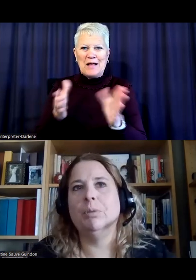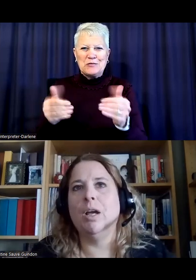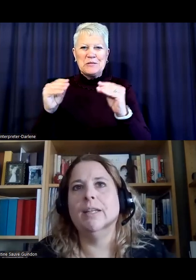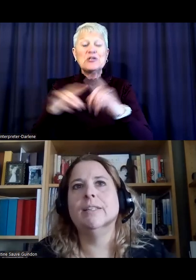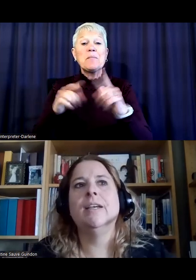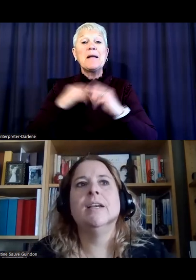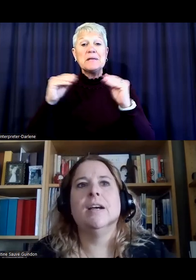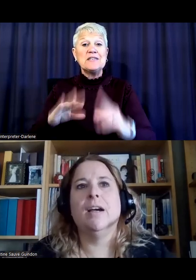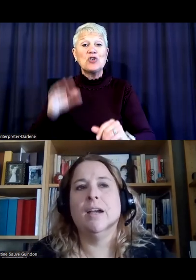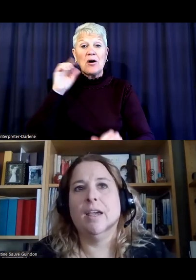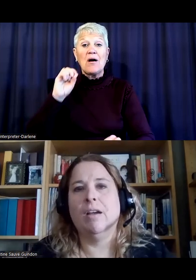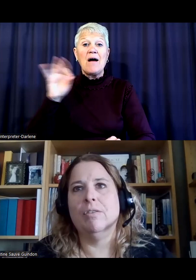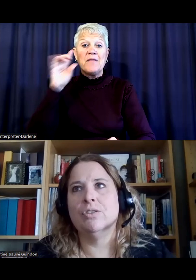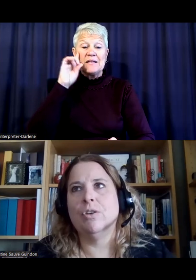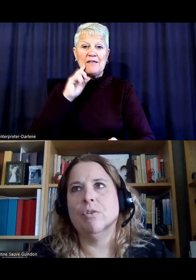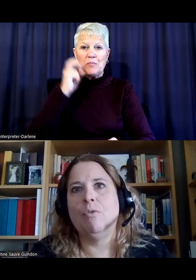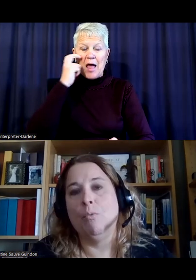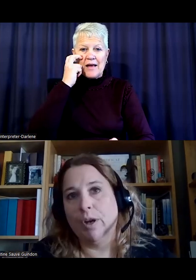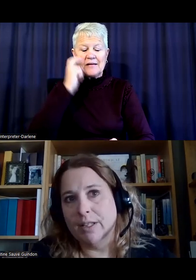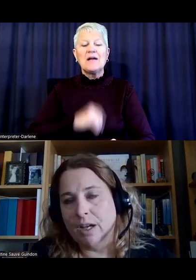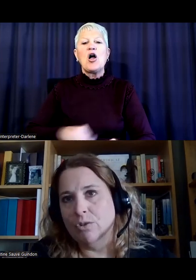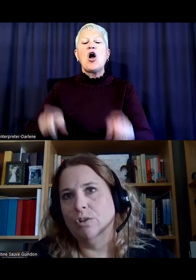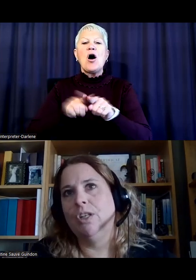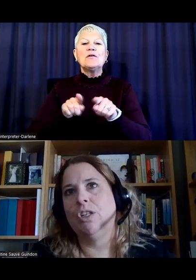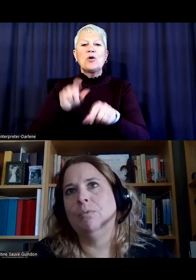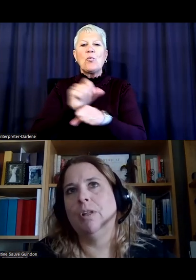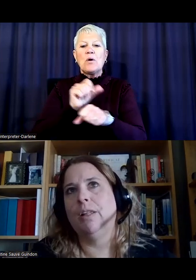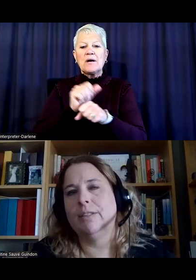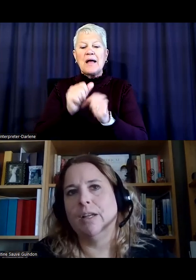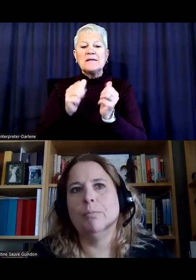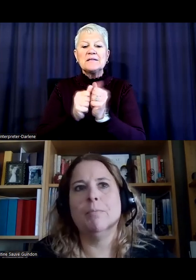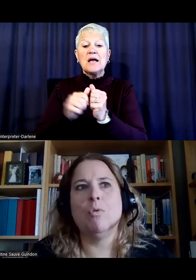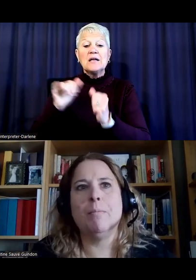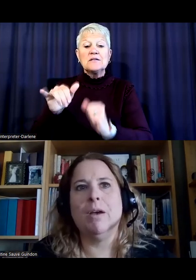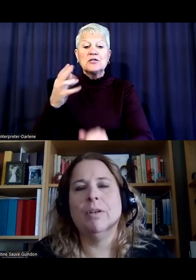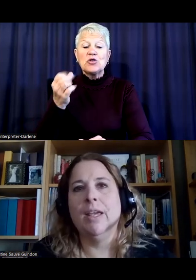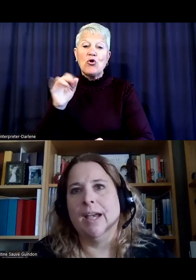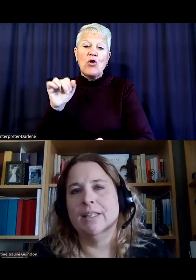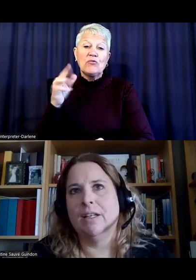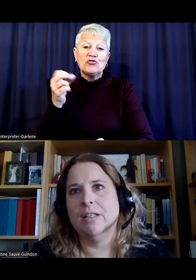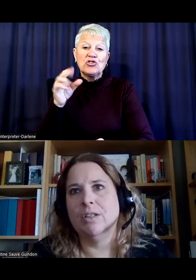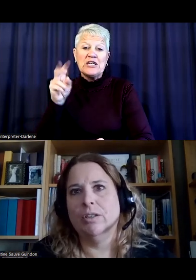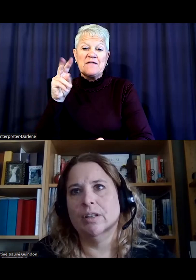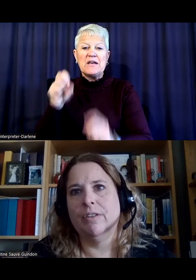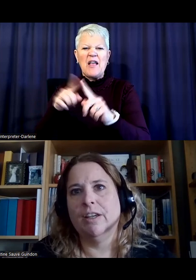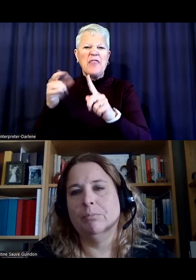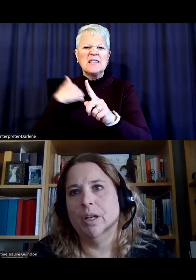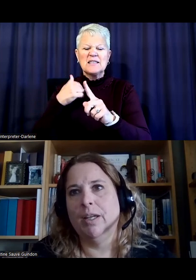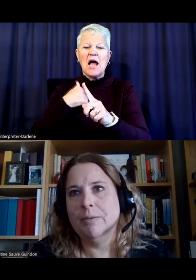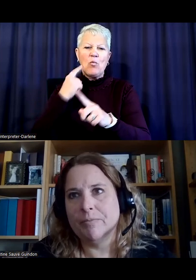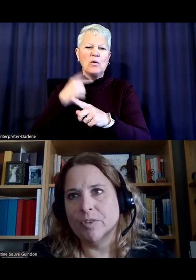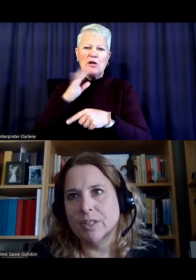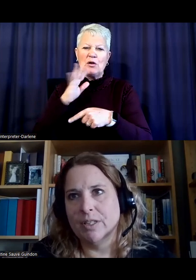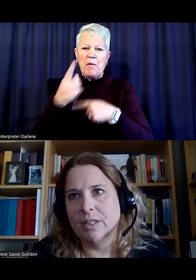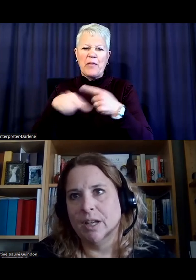the deafblind. I also work at Centre Jules-Léger, well, I'll tell you a bit more about, as a consultant of the